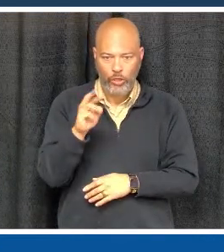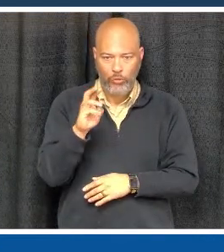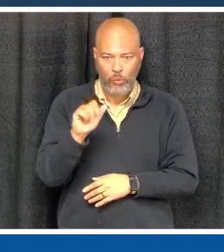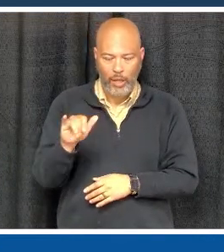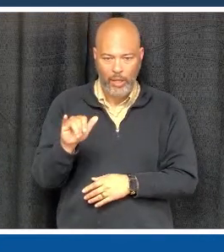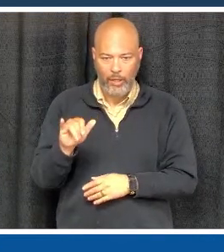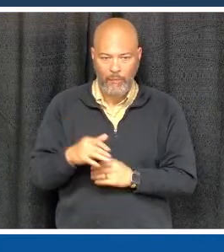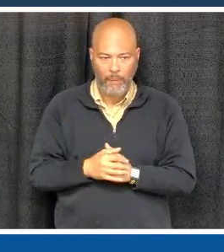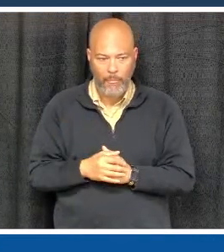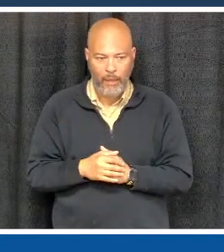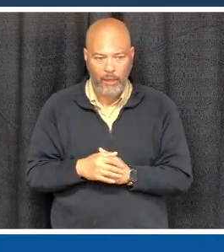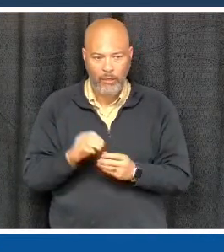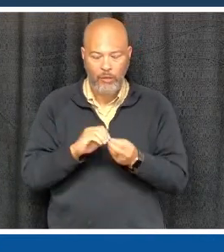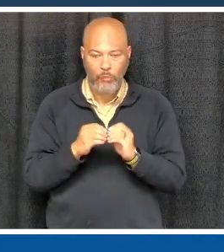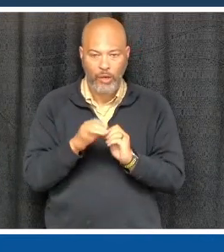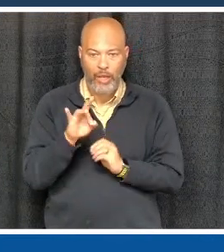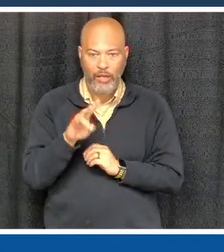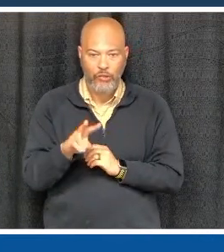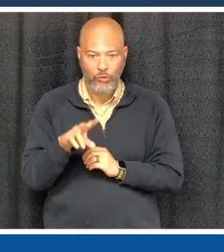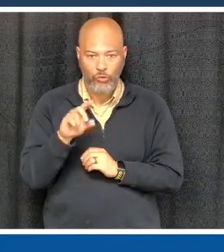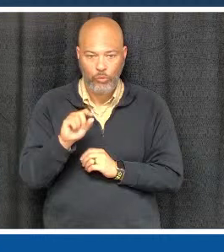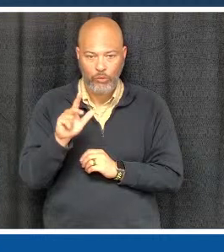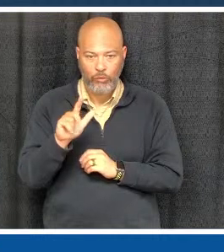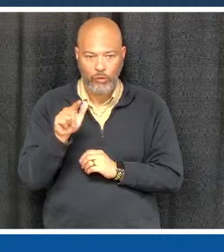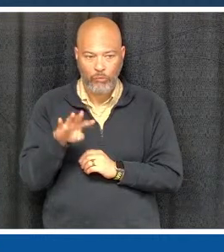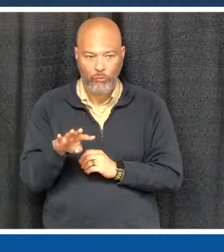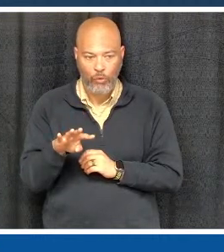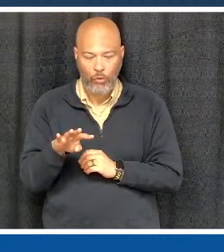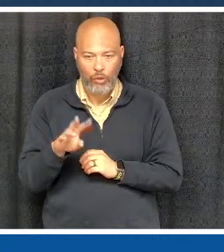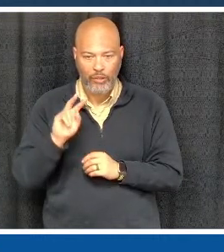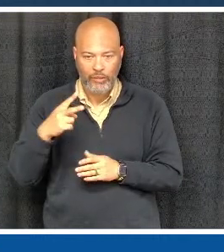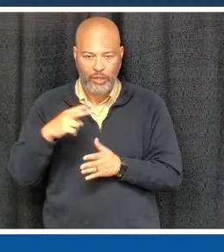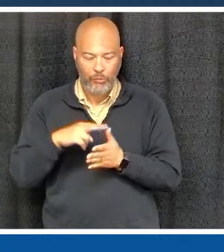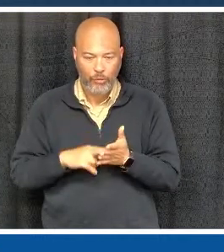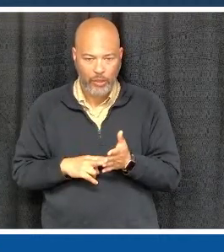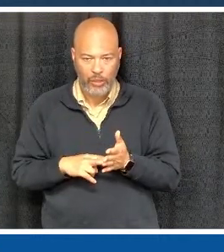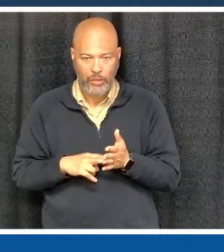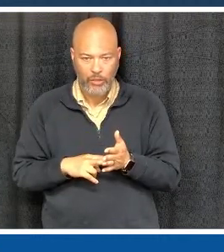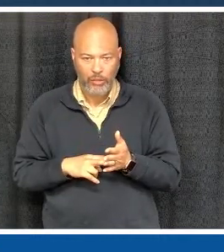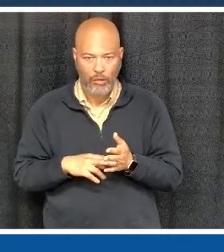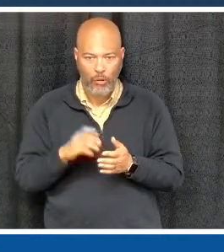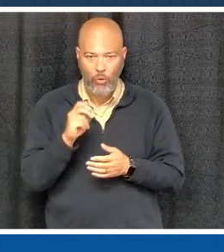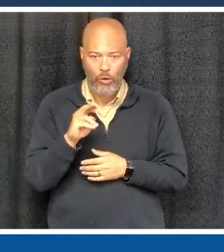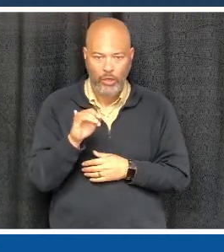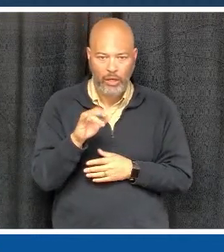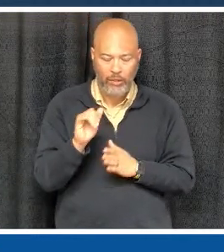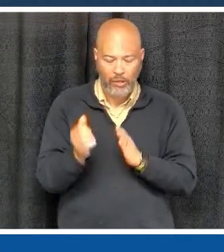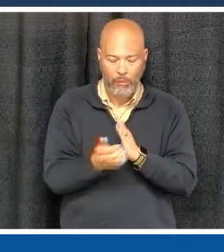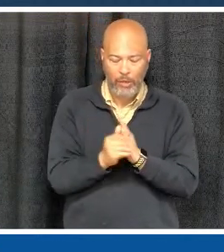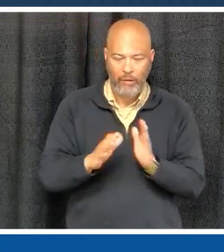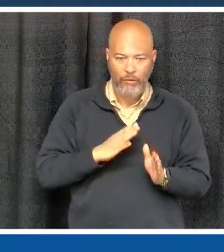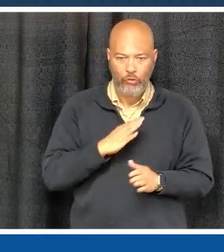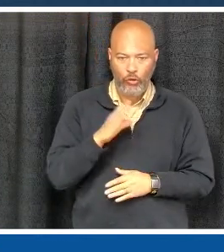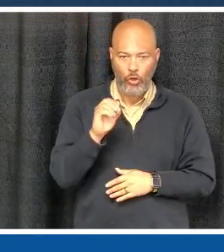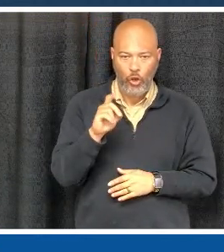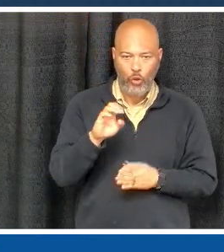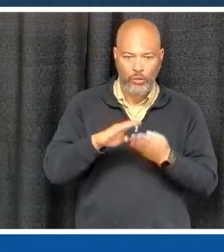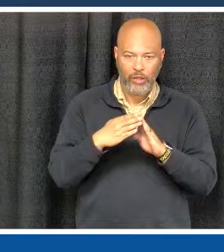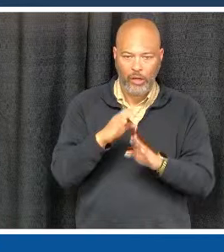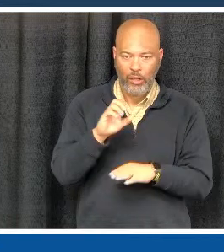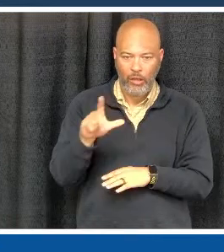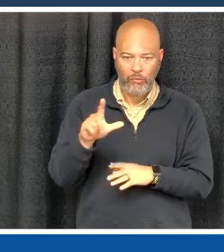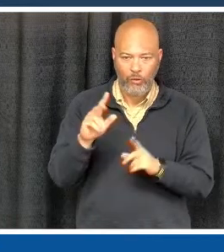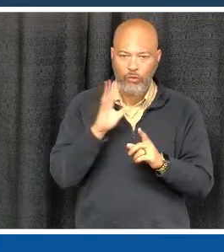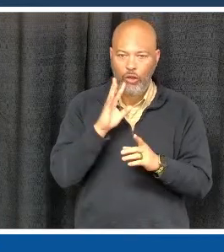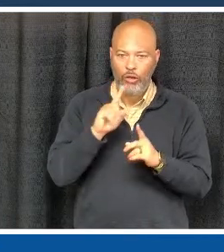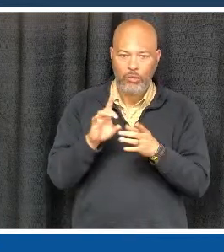Ordinance 82, 2023-24, second reading, an ordinance amending the official code of the city of Clarksville